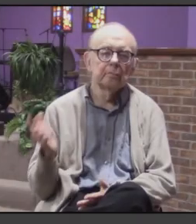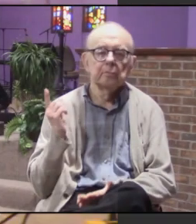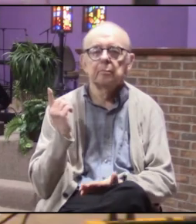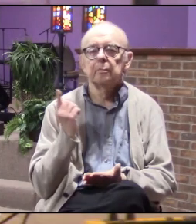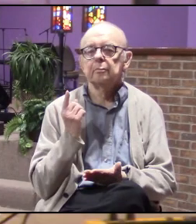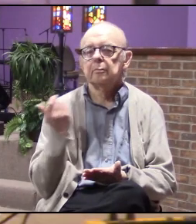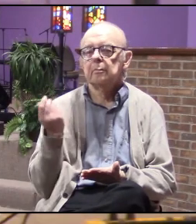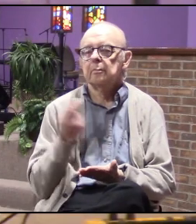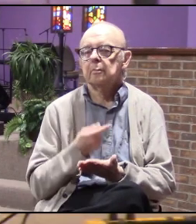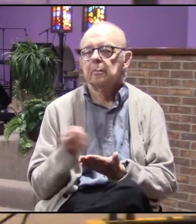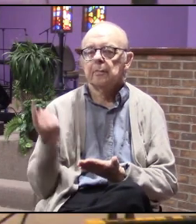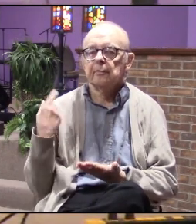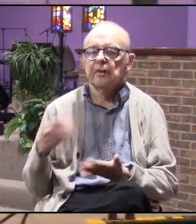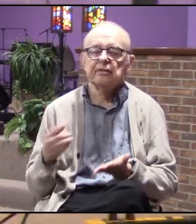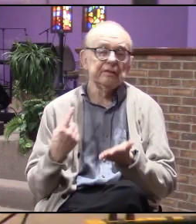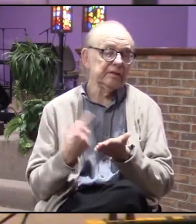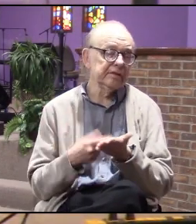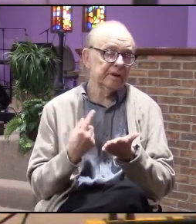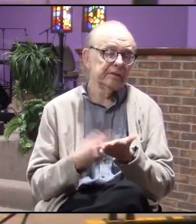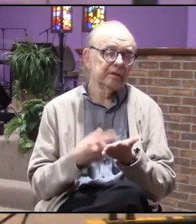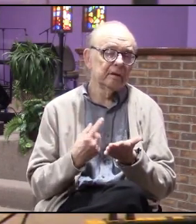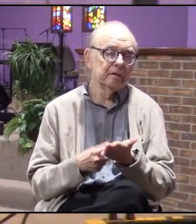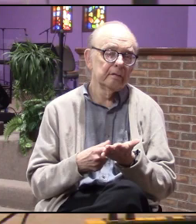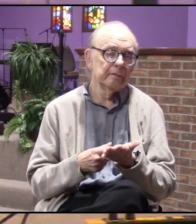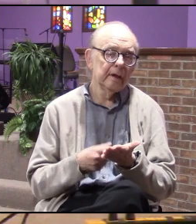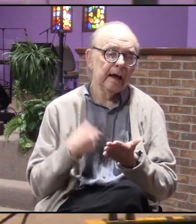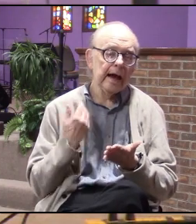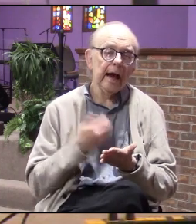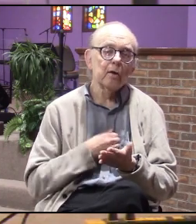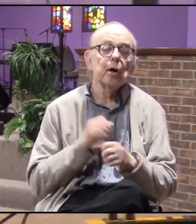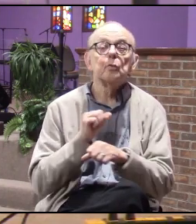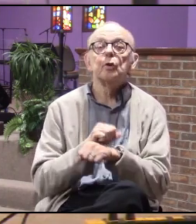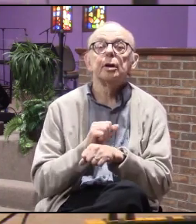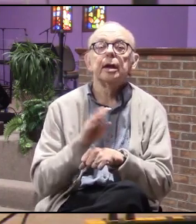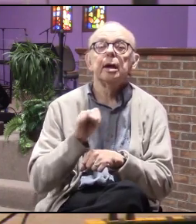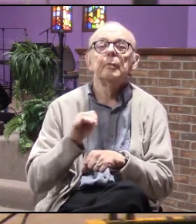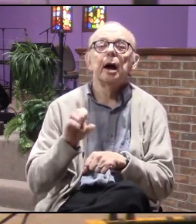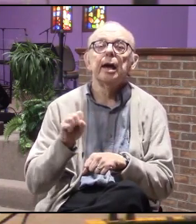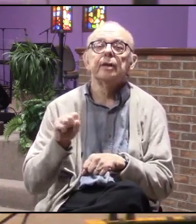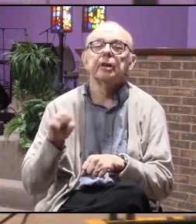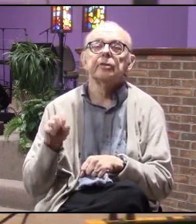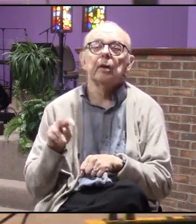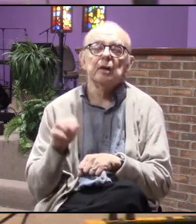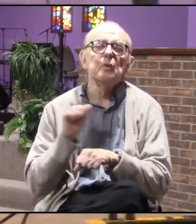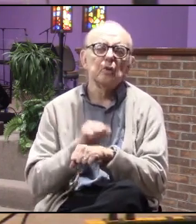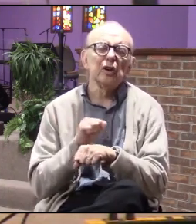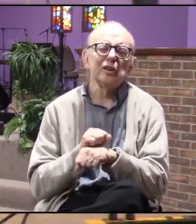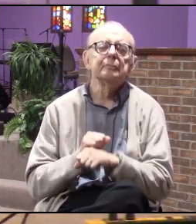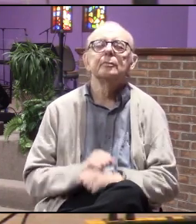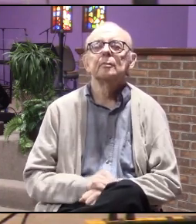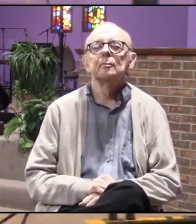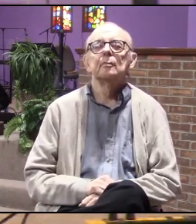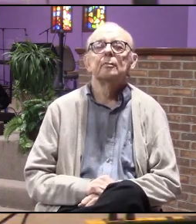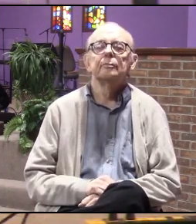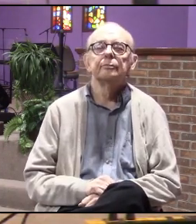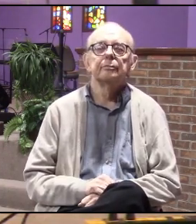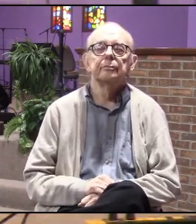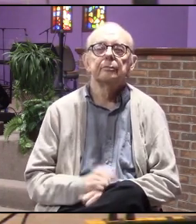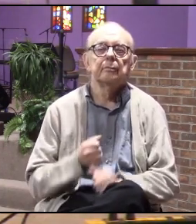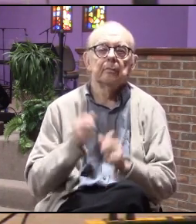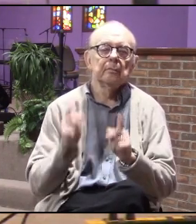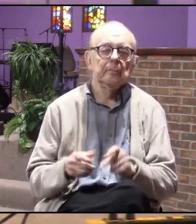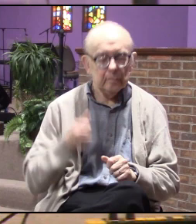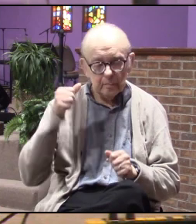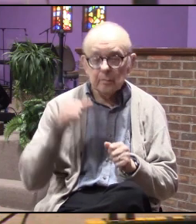So the last few weeks we've been talking about our mission and what our mission is. And so